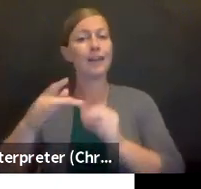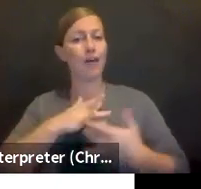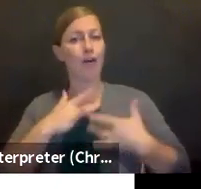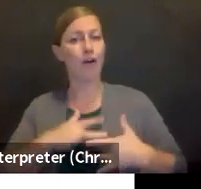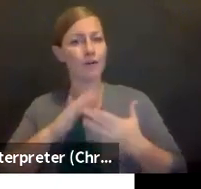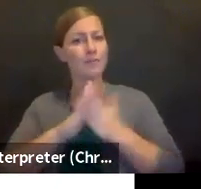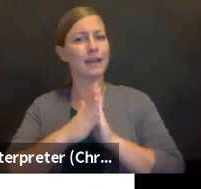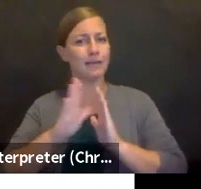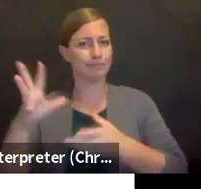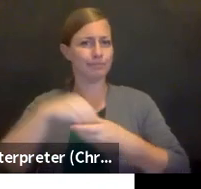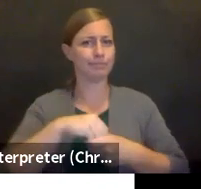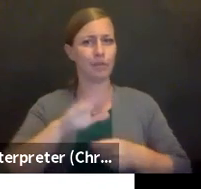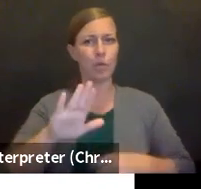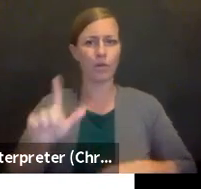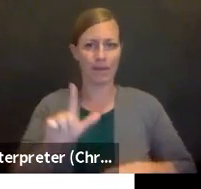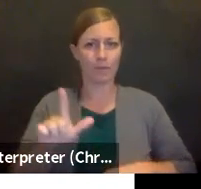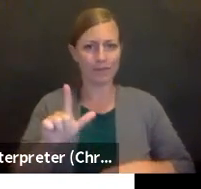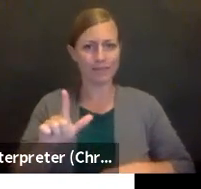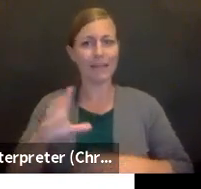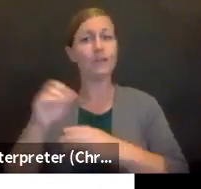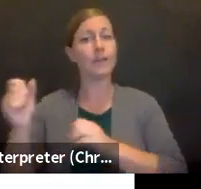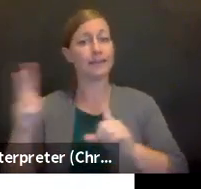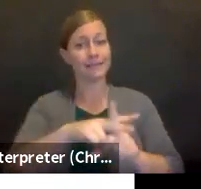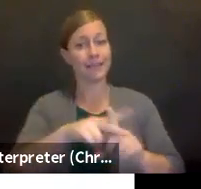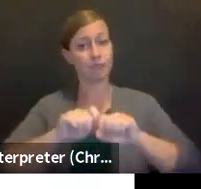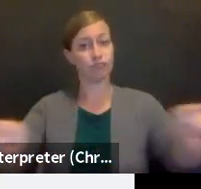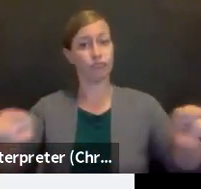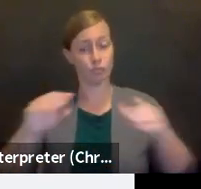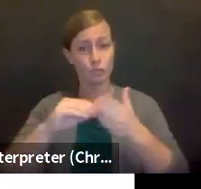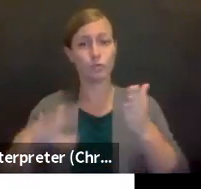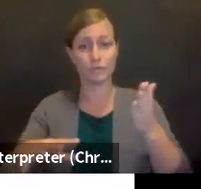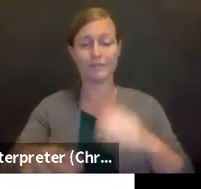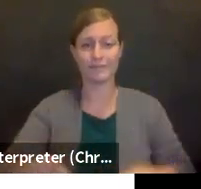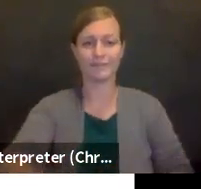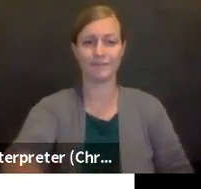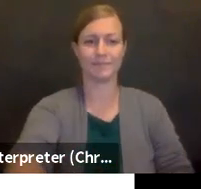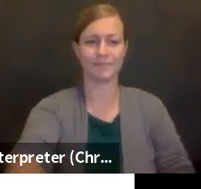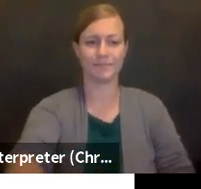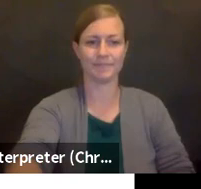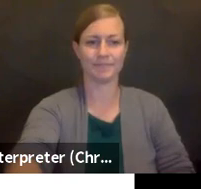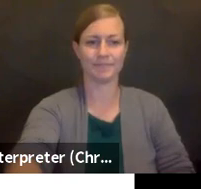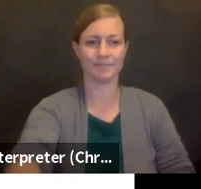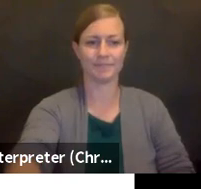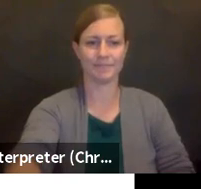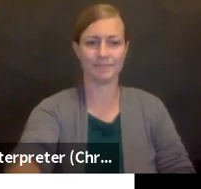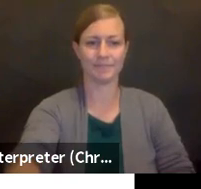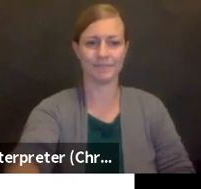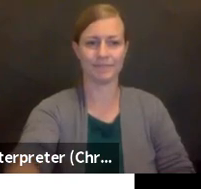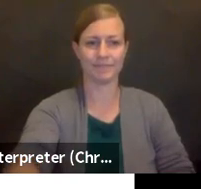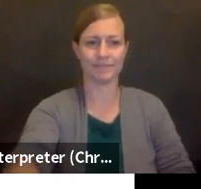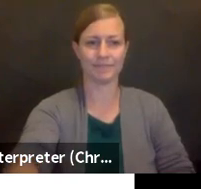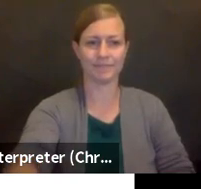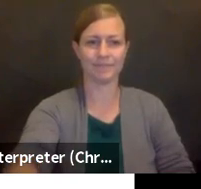it in your library, and you can assign it to students. So it's now in my library. Here we